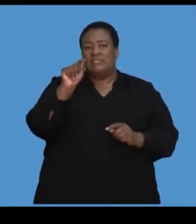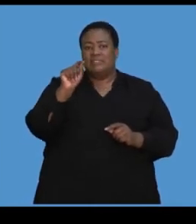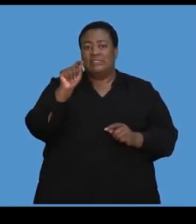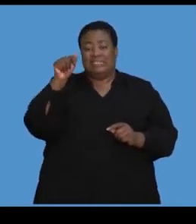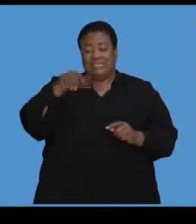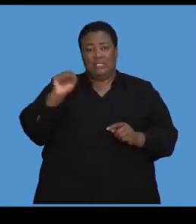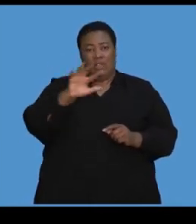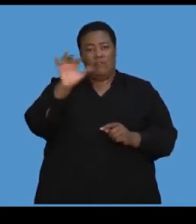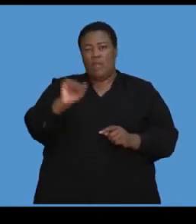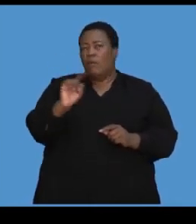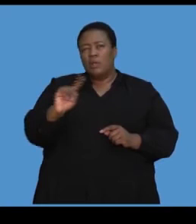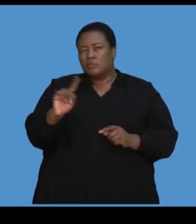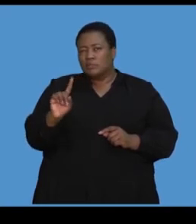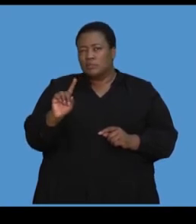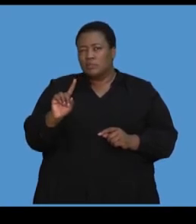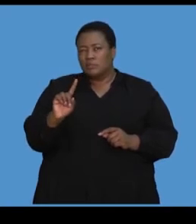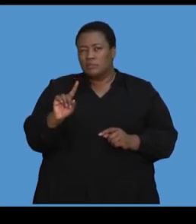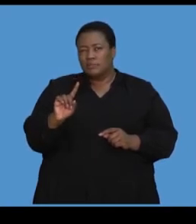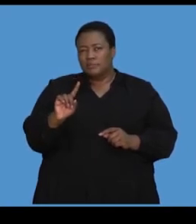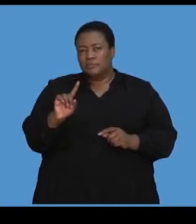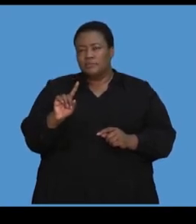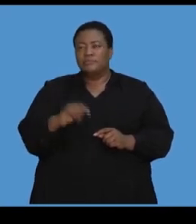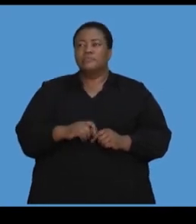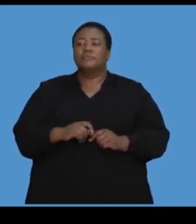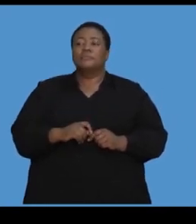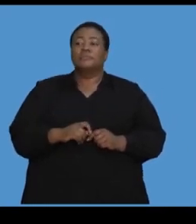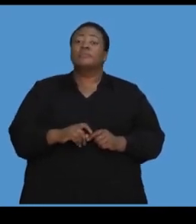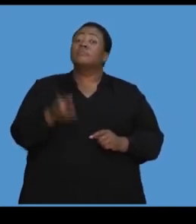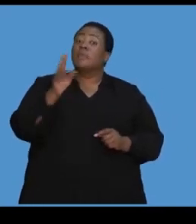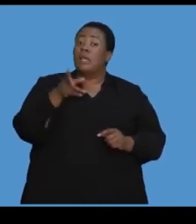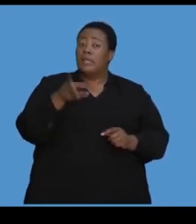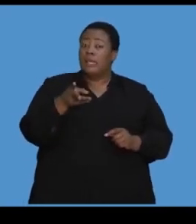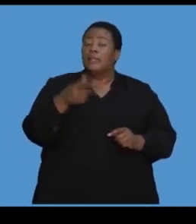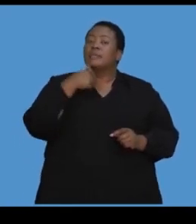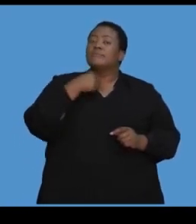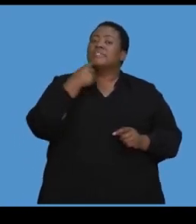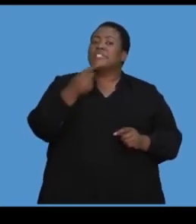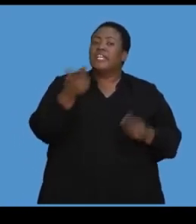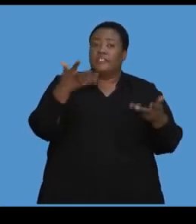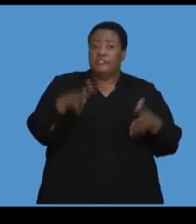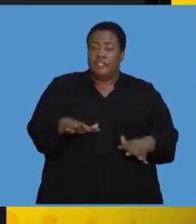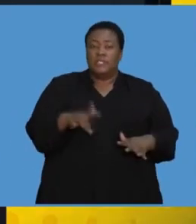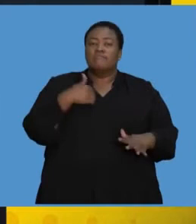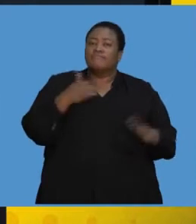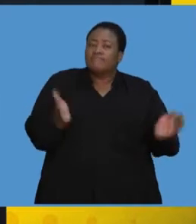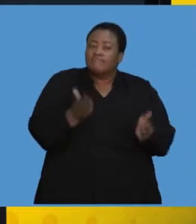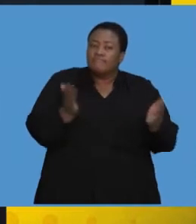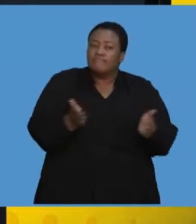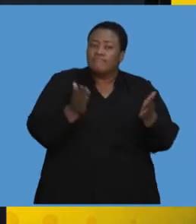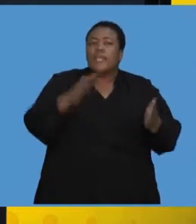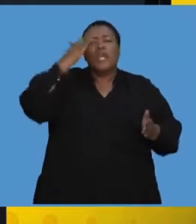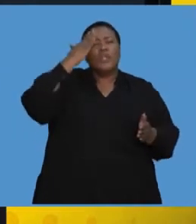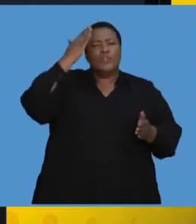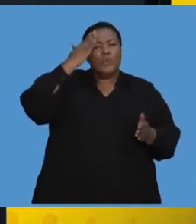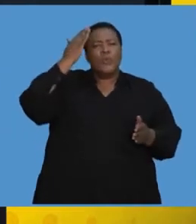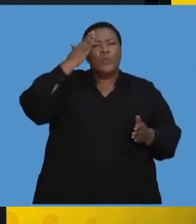South Africa? What is the current VAT rate in South Africa? Again, guys, like I've already said to you guys, I encourage you guys to be